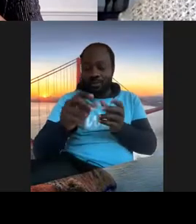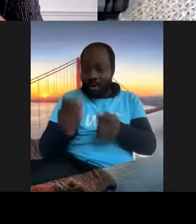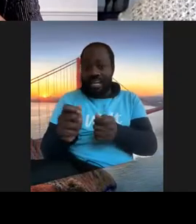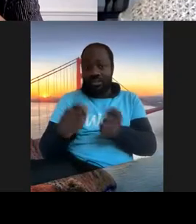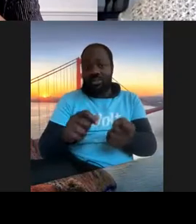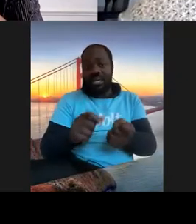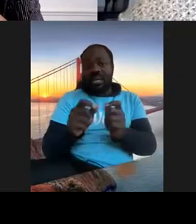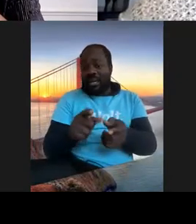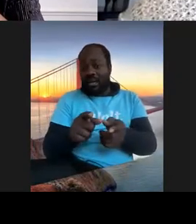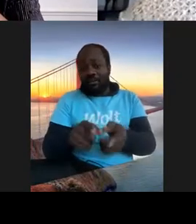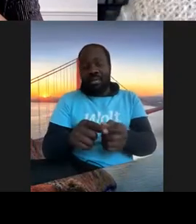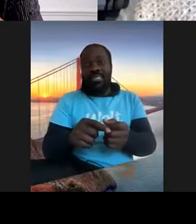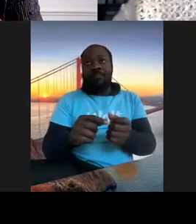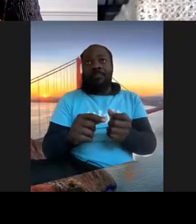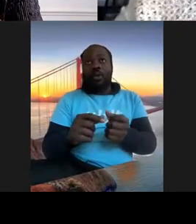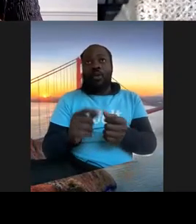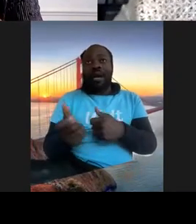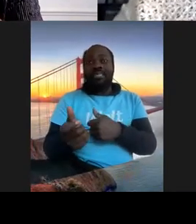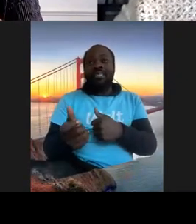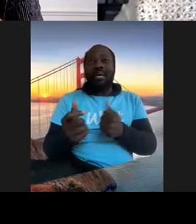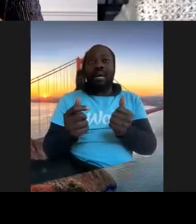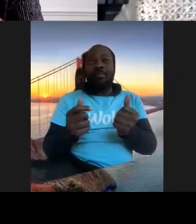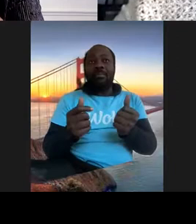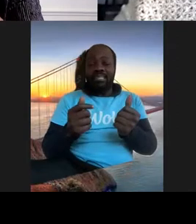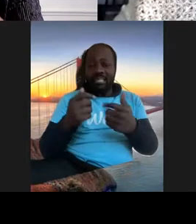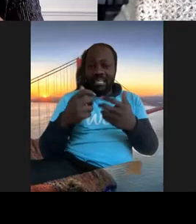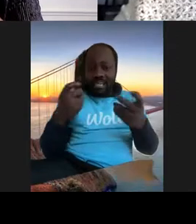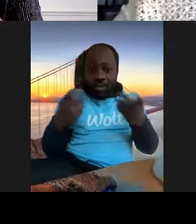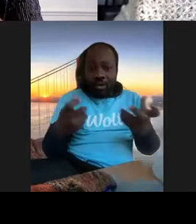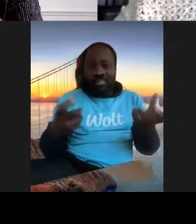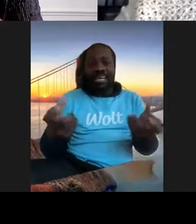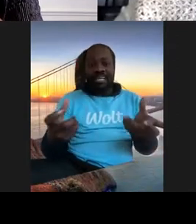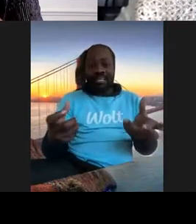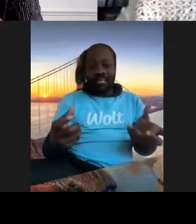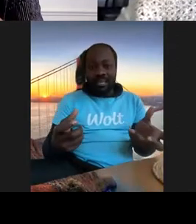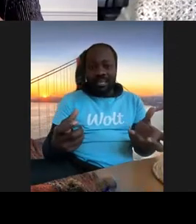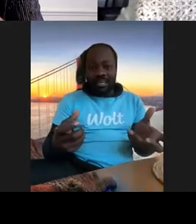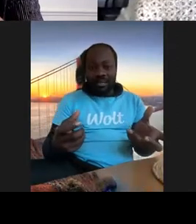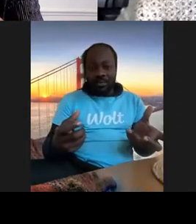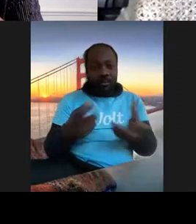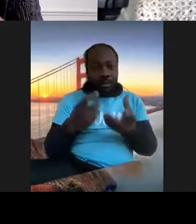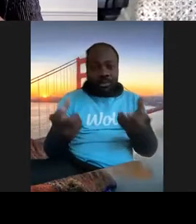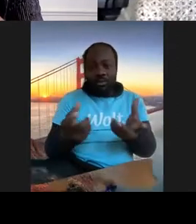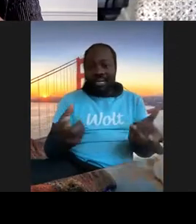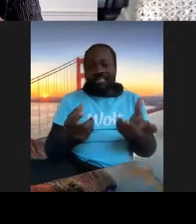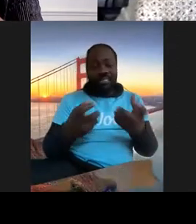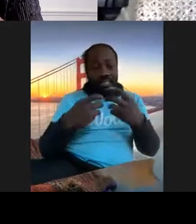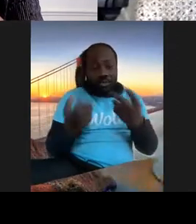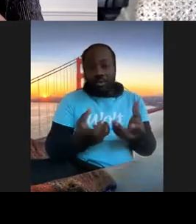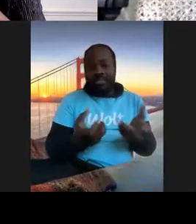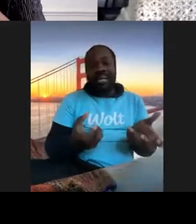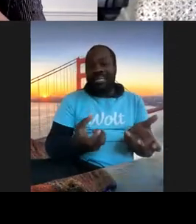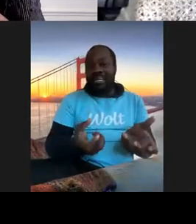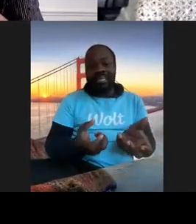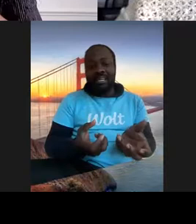person when I just joined, you were asking, did he grow up signing? Most coders did